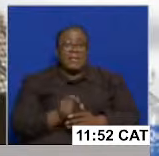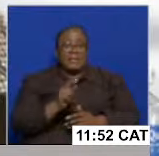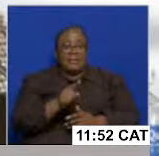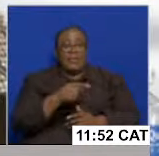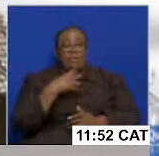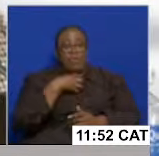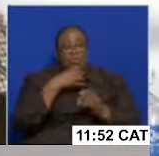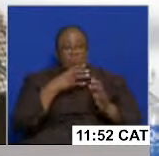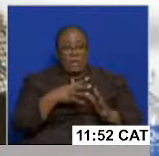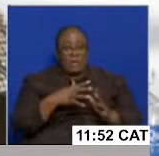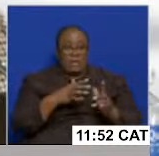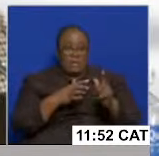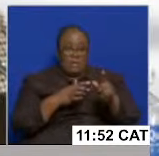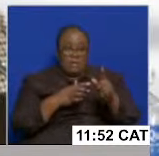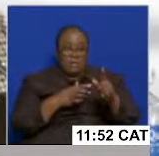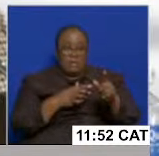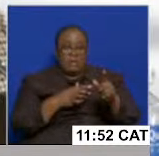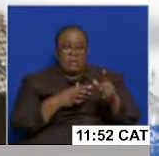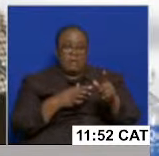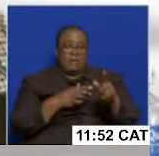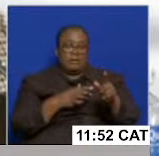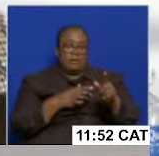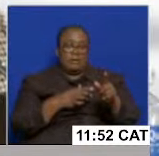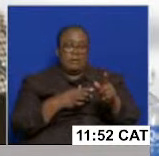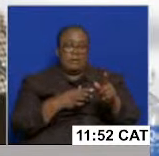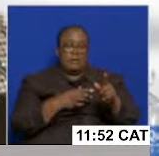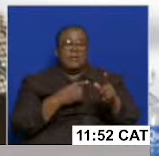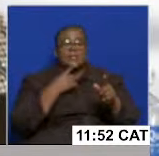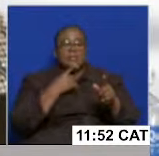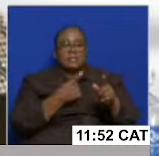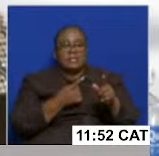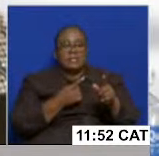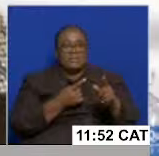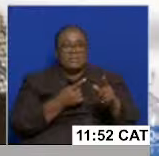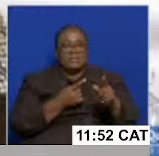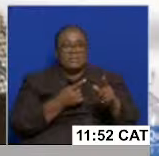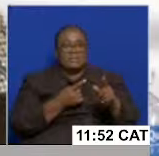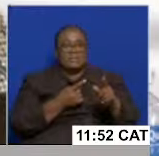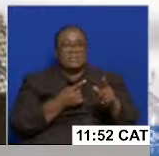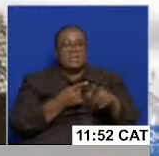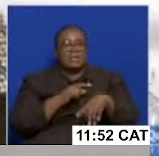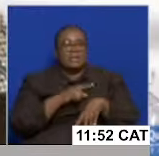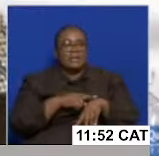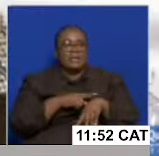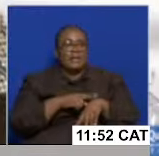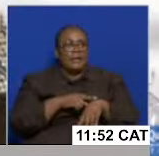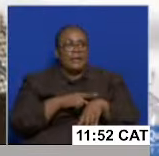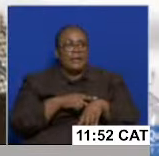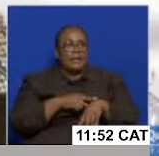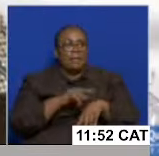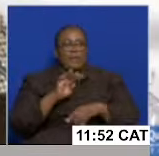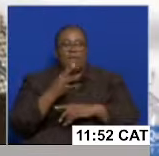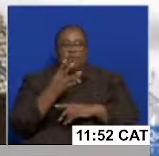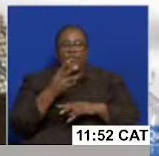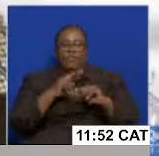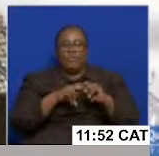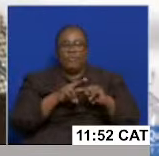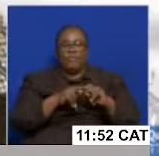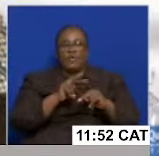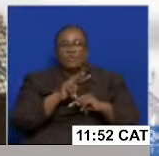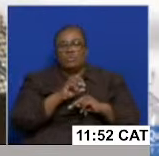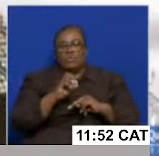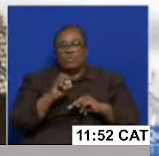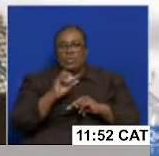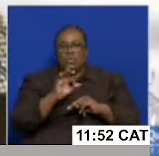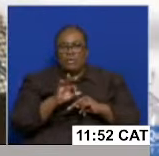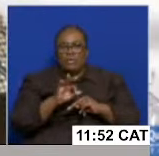in this matter, he says, on or about the 4th of February 2023, I received a call